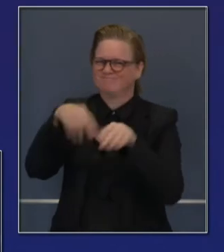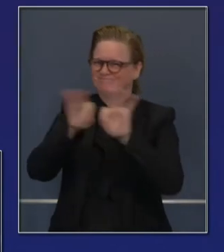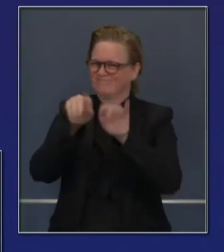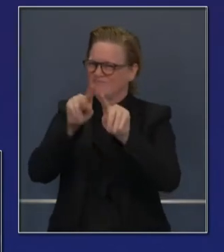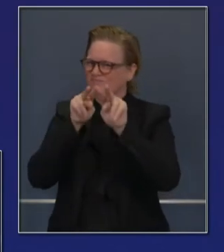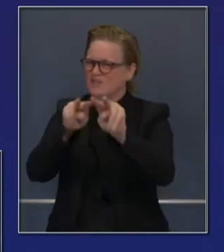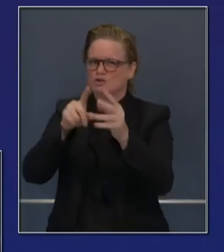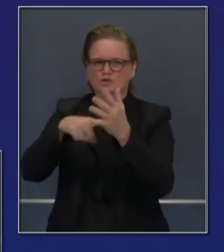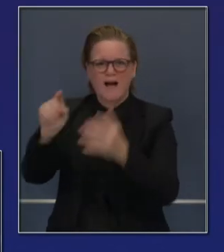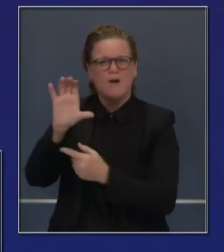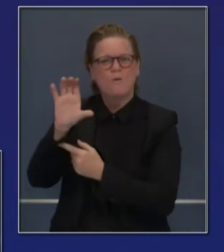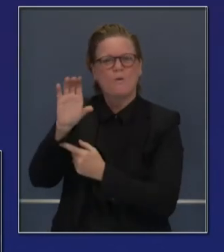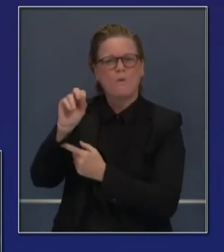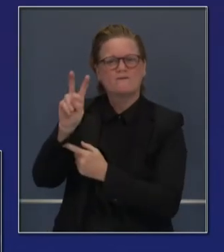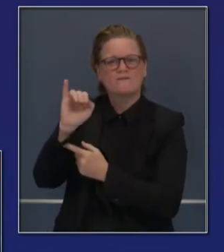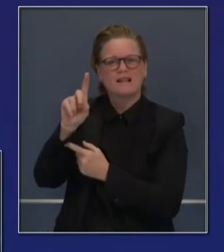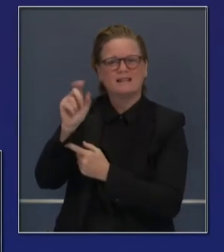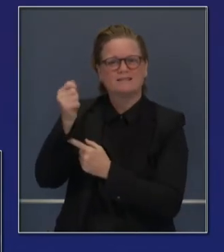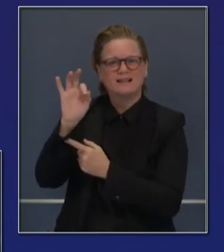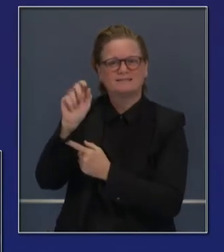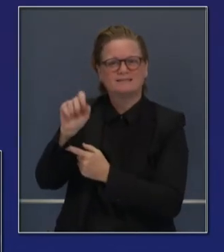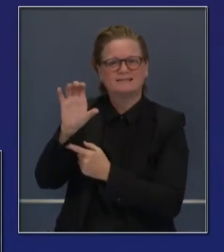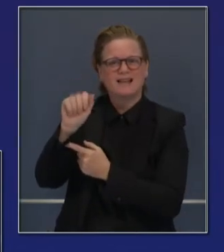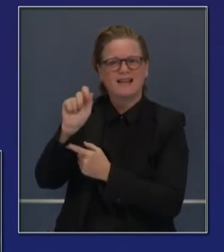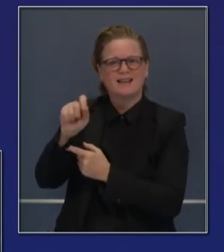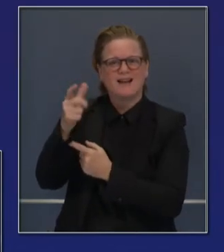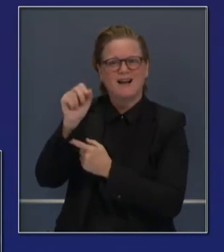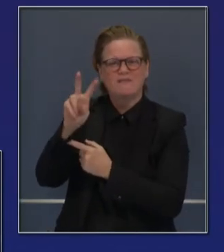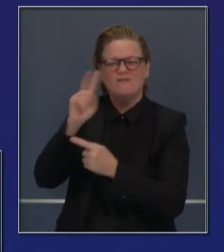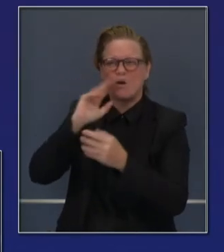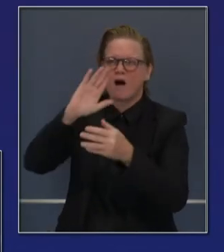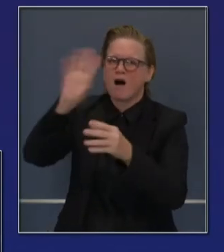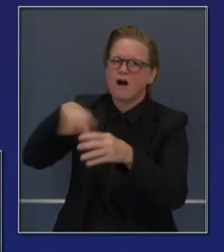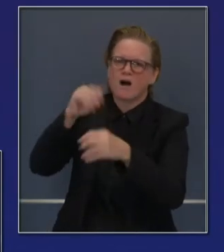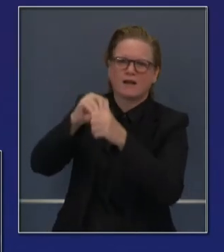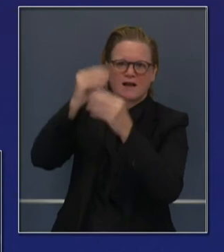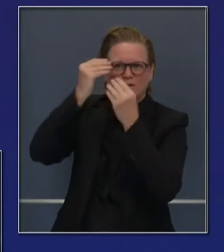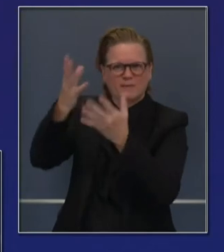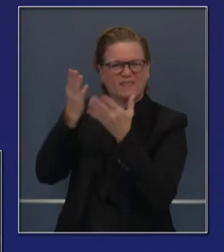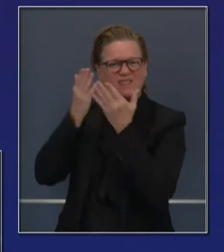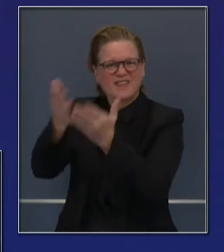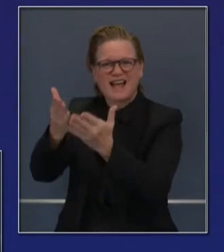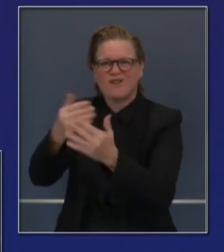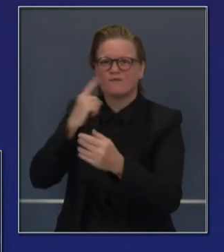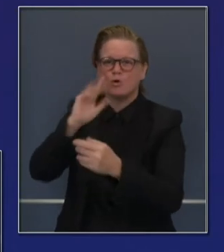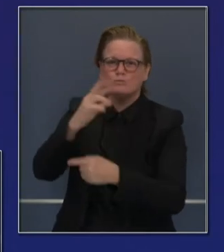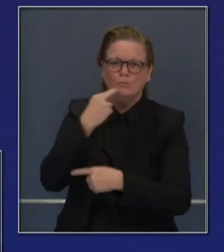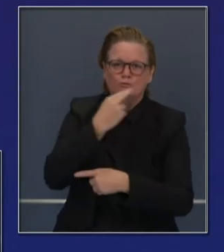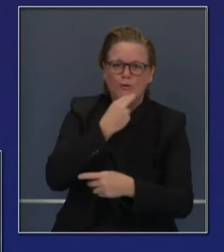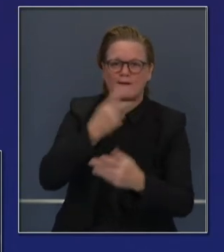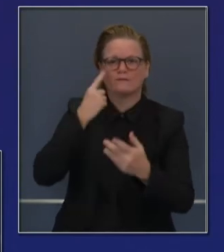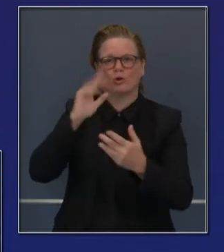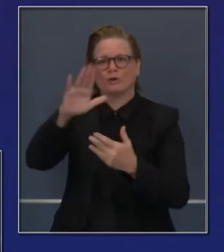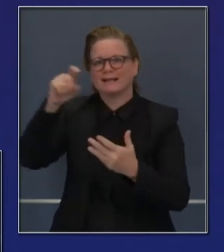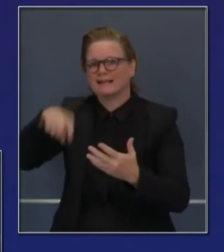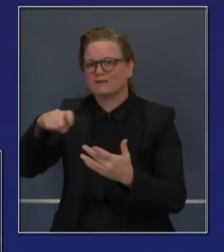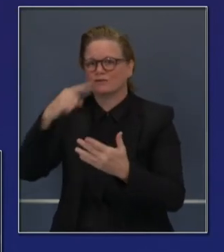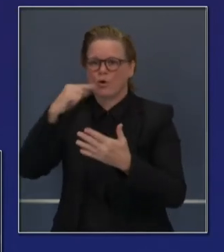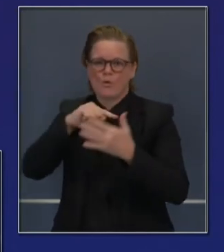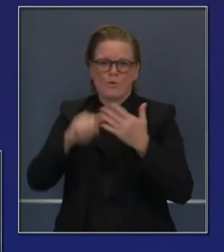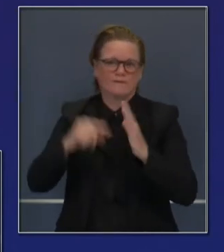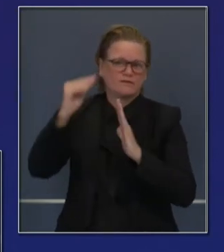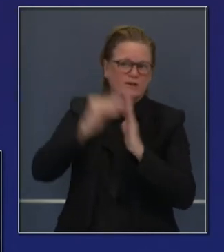COVID-19.ca.gov website. Learn more about Great Plates. See if it works for you. It may not work for you, but if it does, this could be very, very helpful